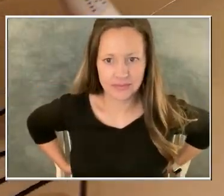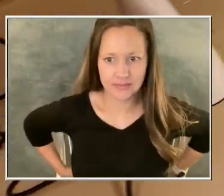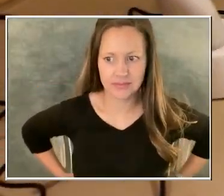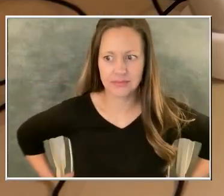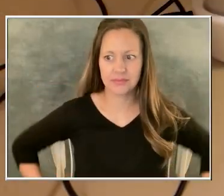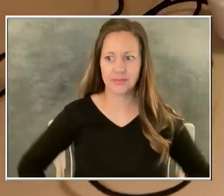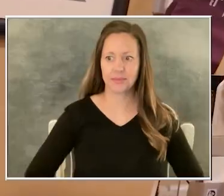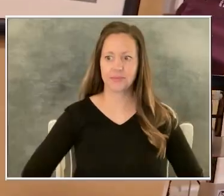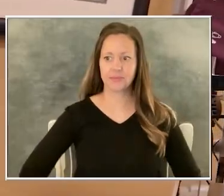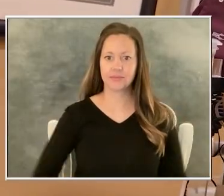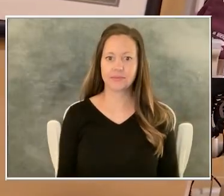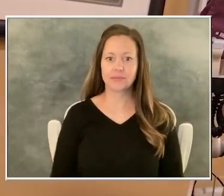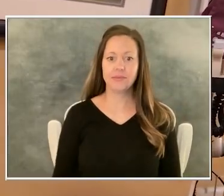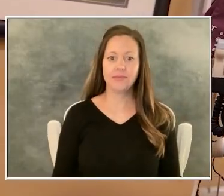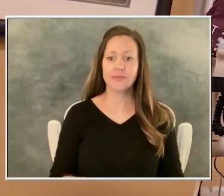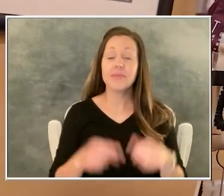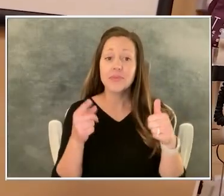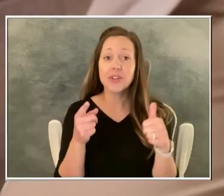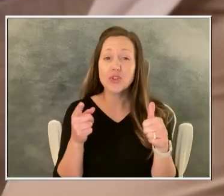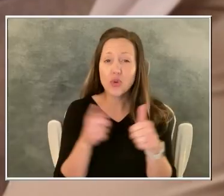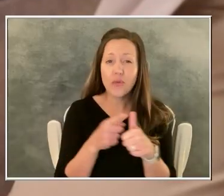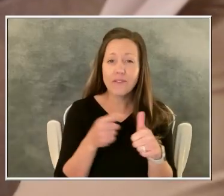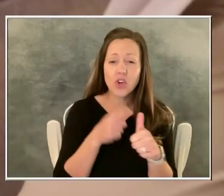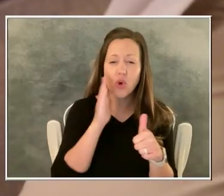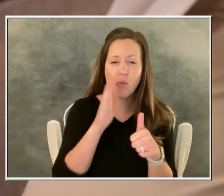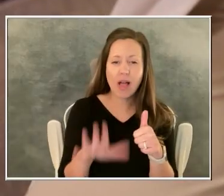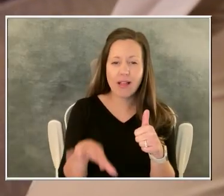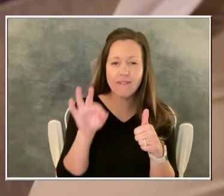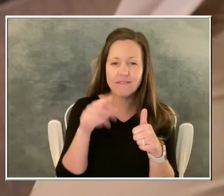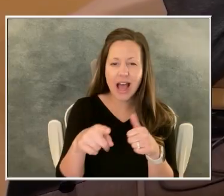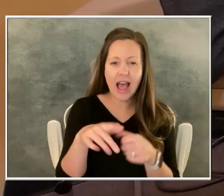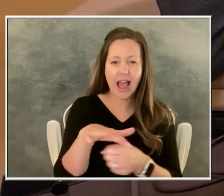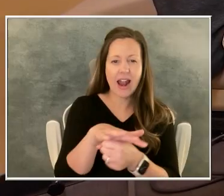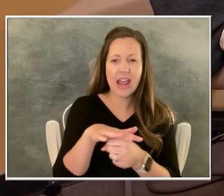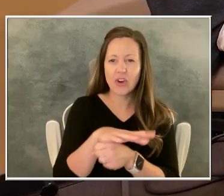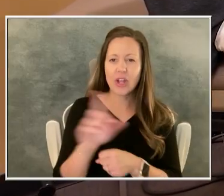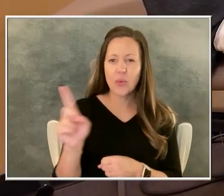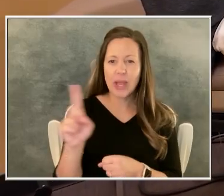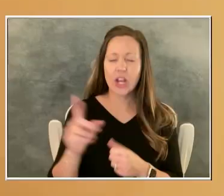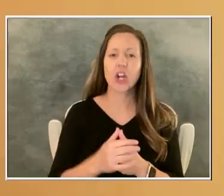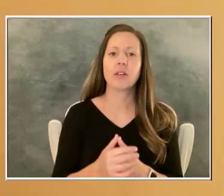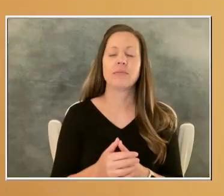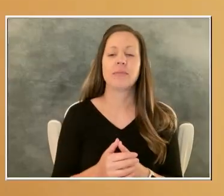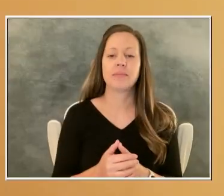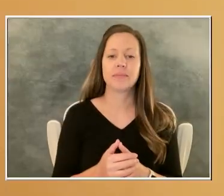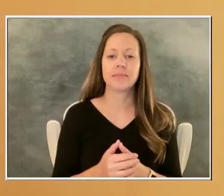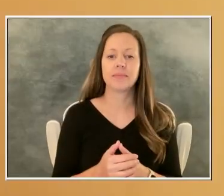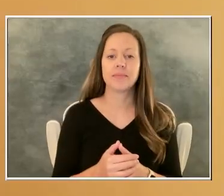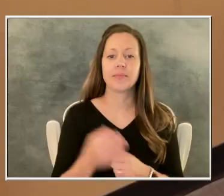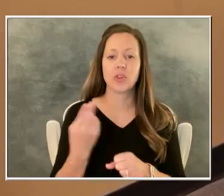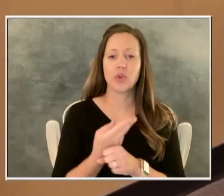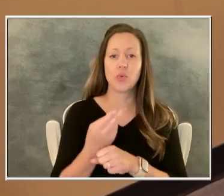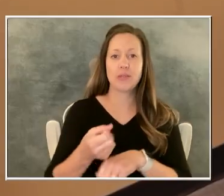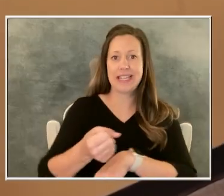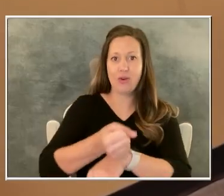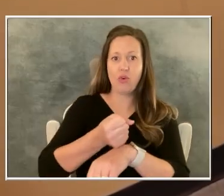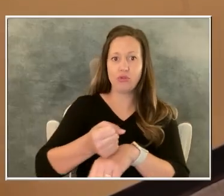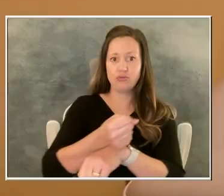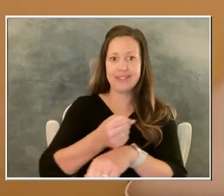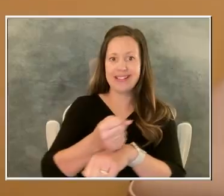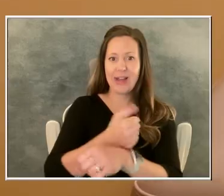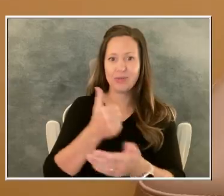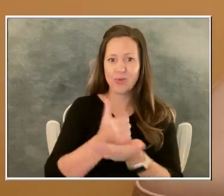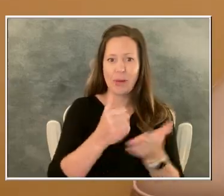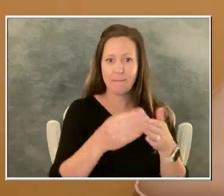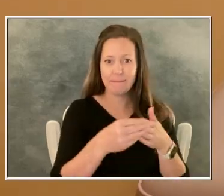First thing we'll do is I'll start by finding the area. Basically, the concept is using the ultrasound to guide you, we go